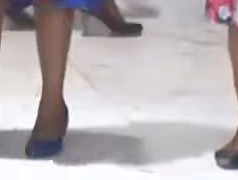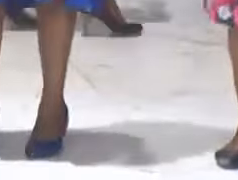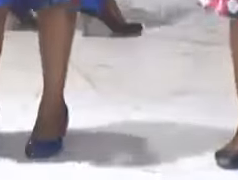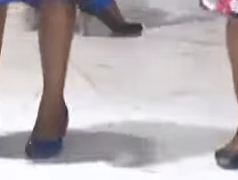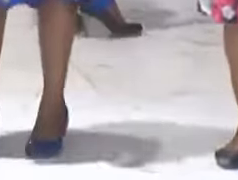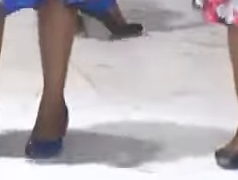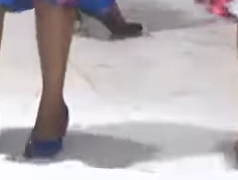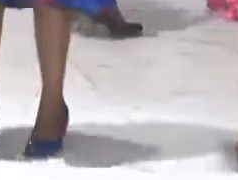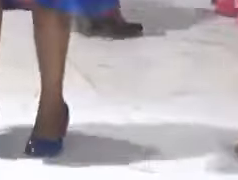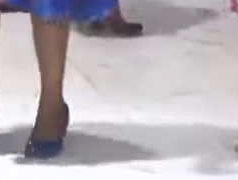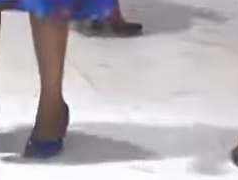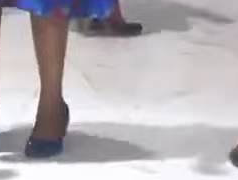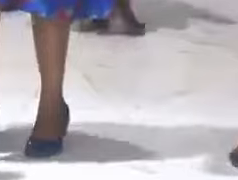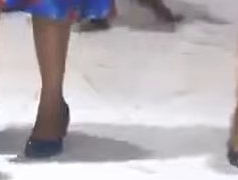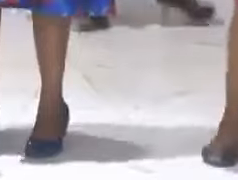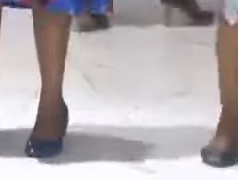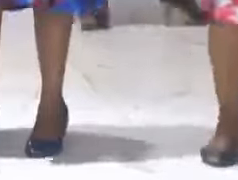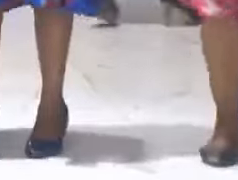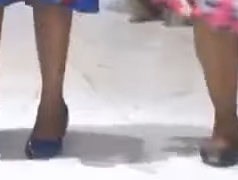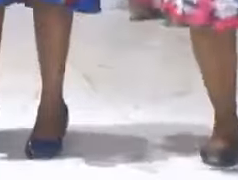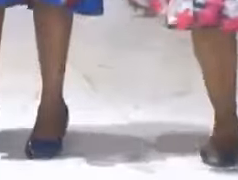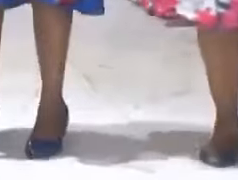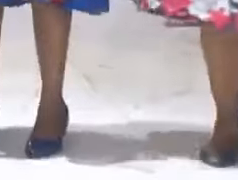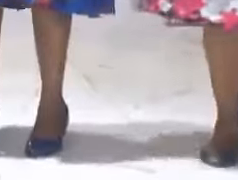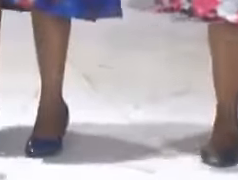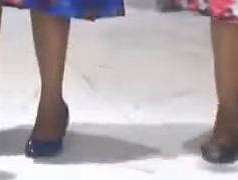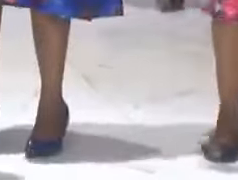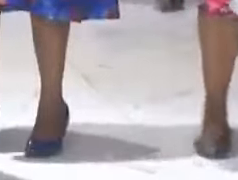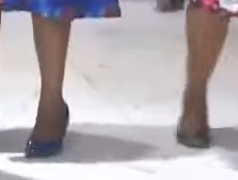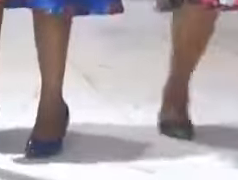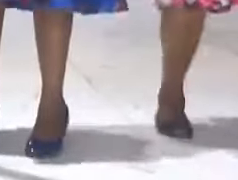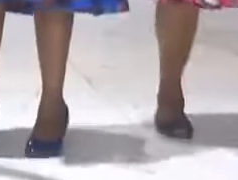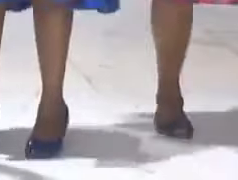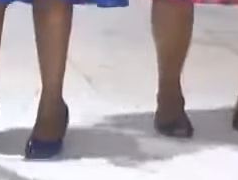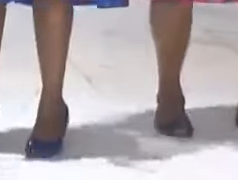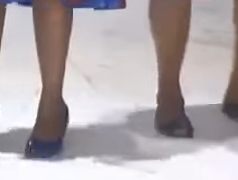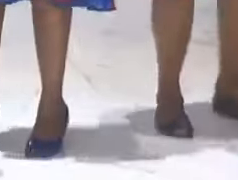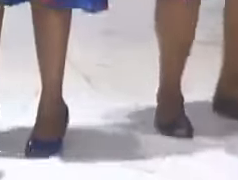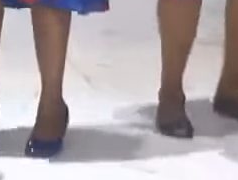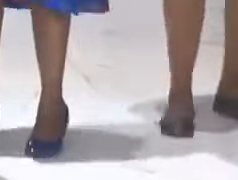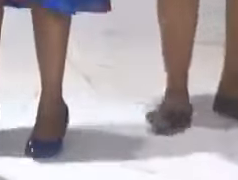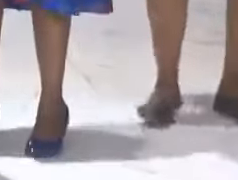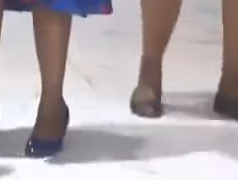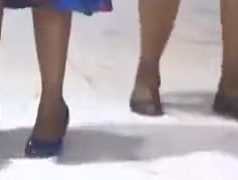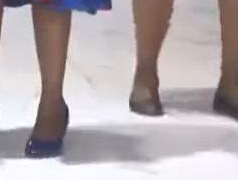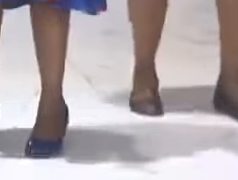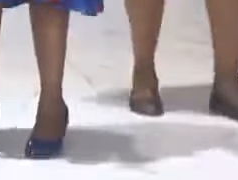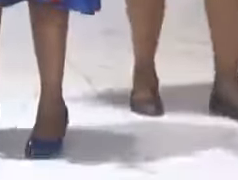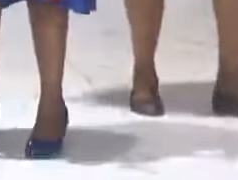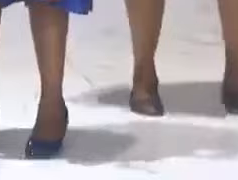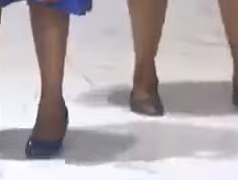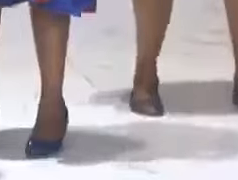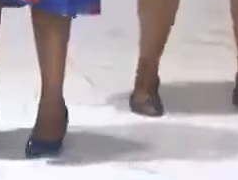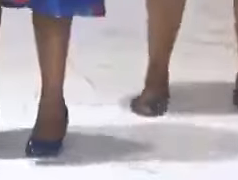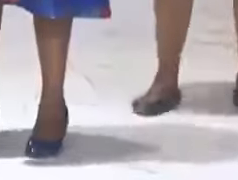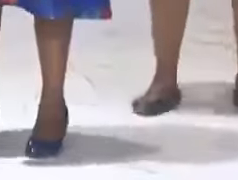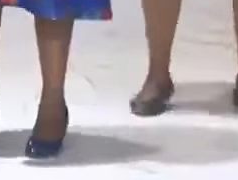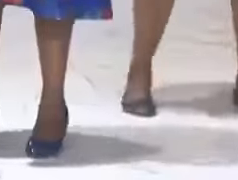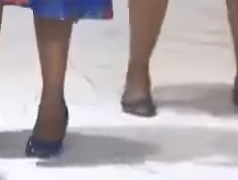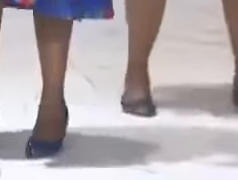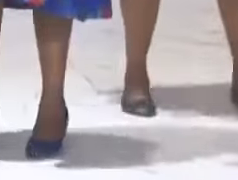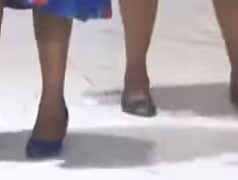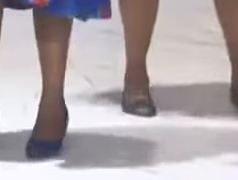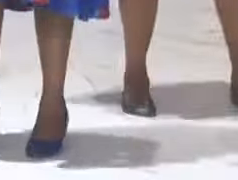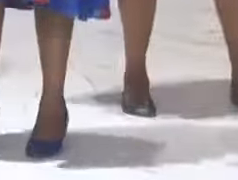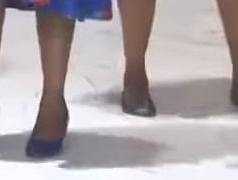my soul. Nobody loves me like Jesus. Jesus loves me. He died for